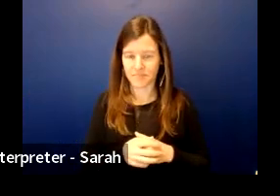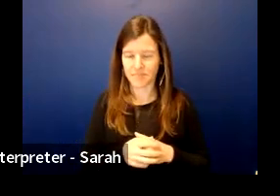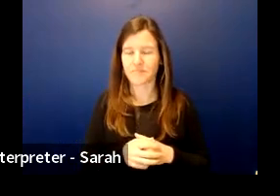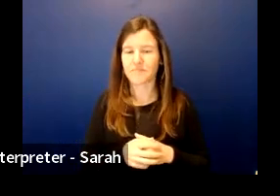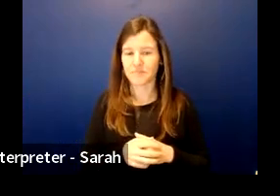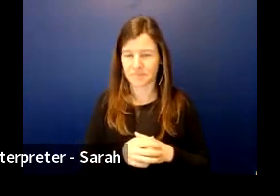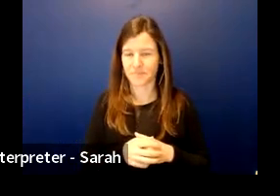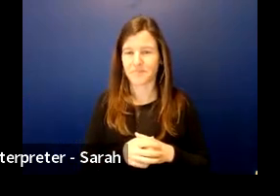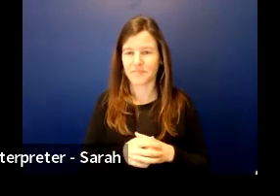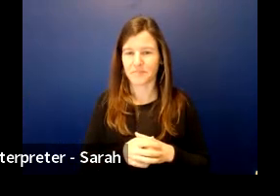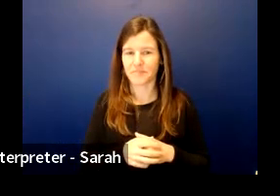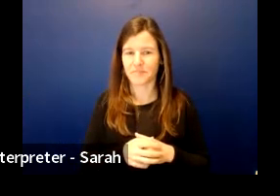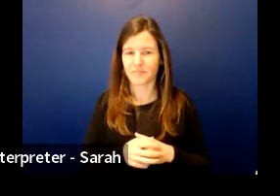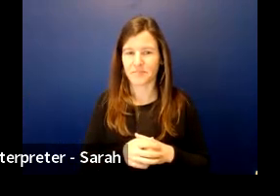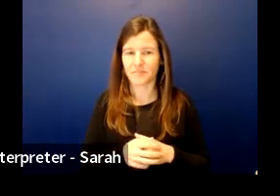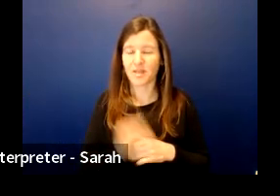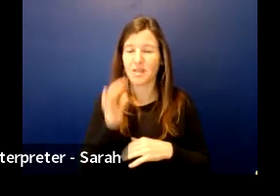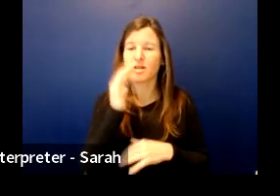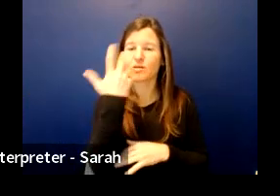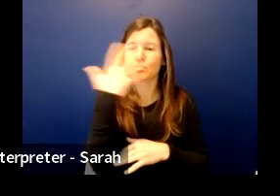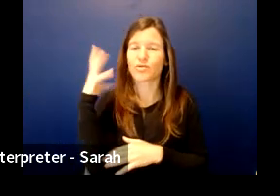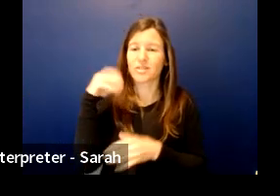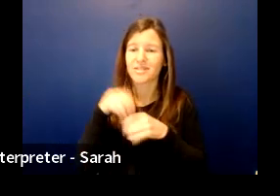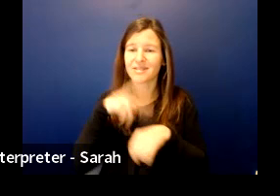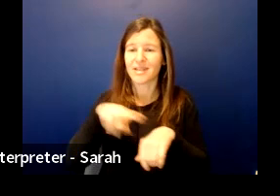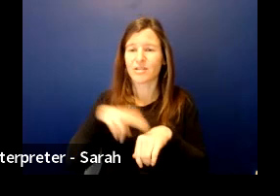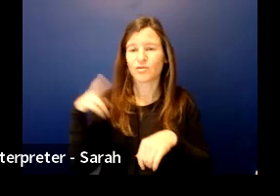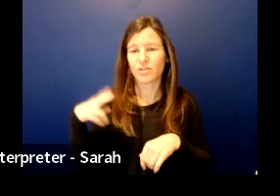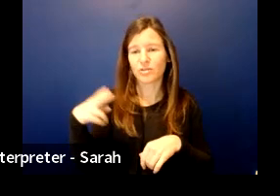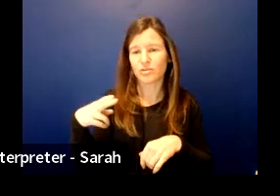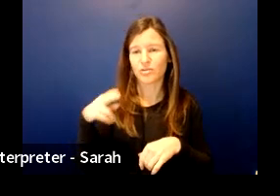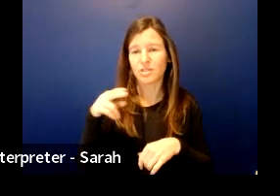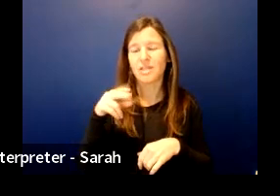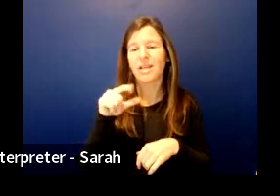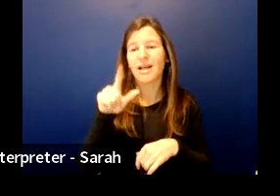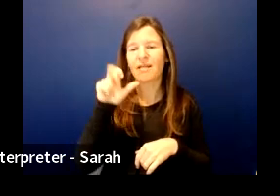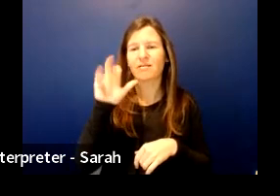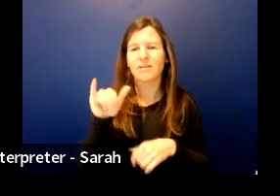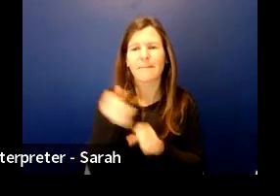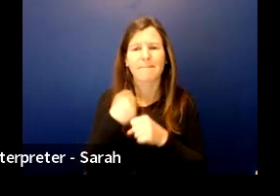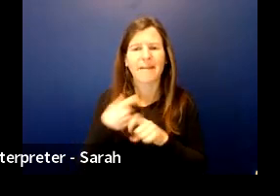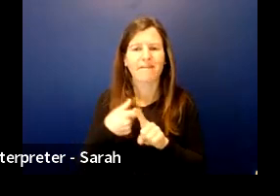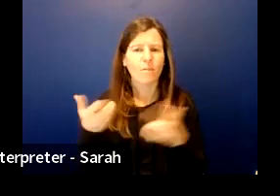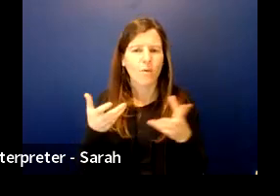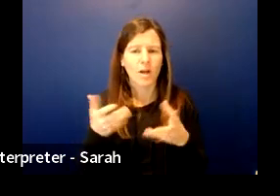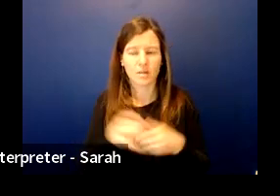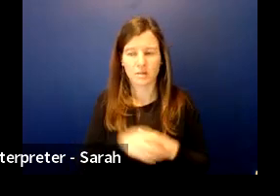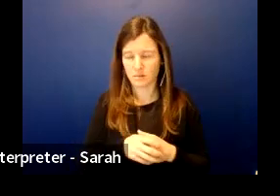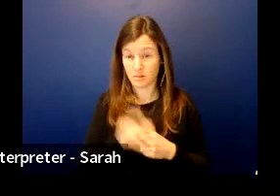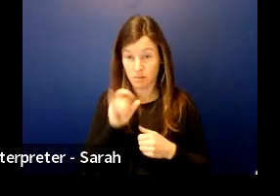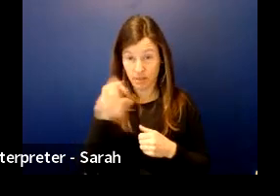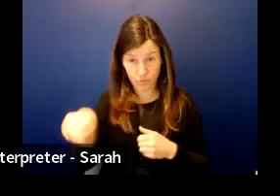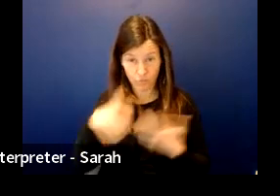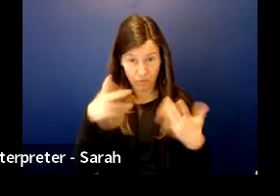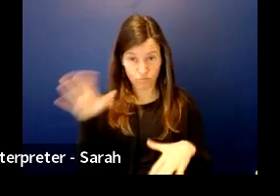What are the trees in the Natural History Gallery made out of? So you visited the Royal BC Museum. You